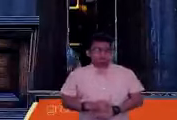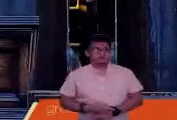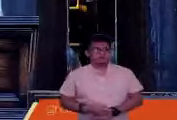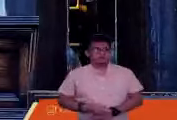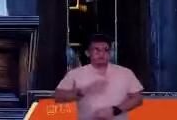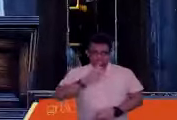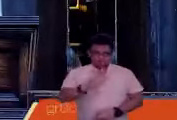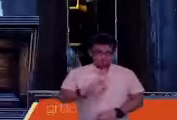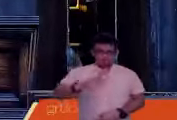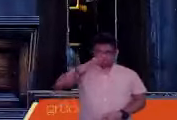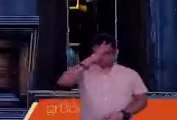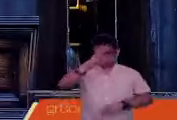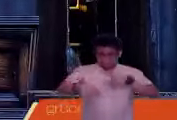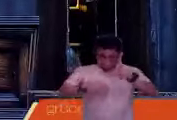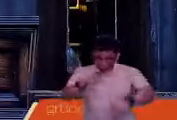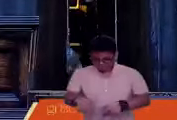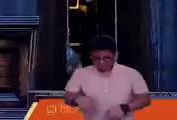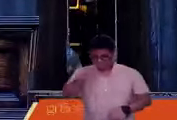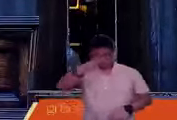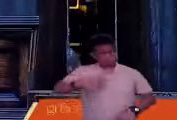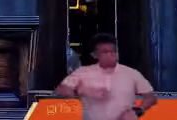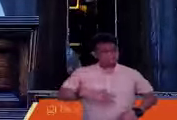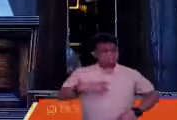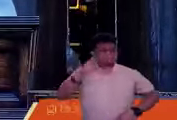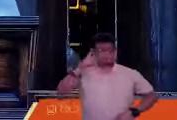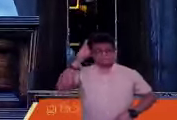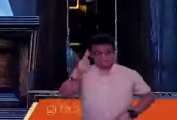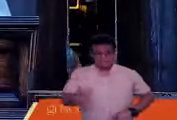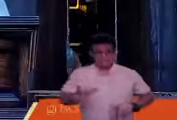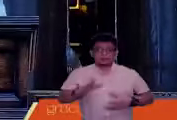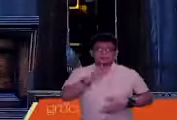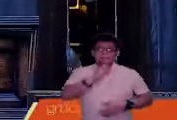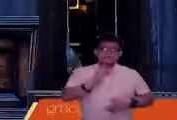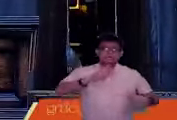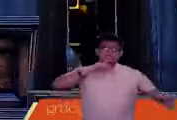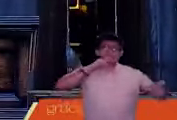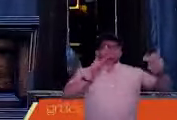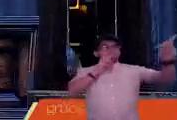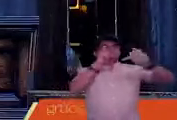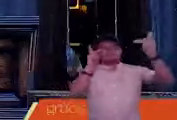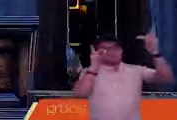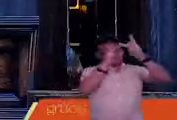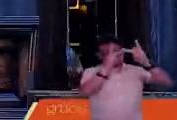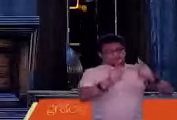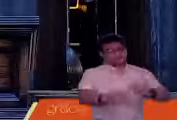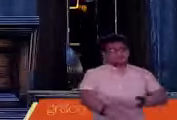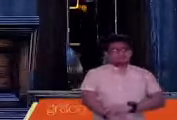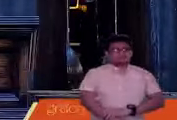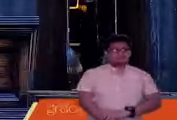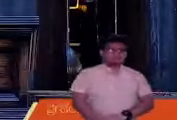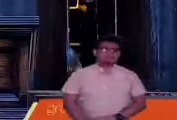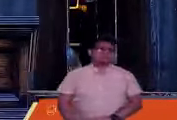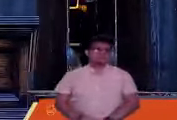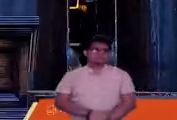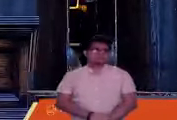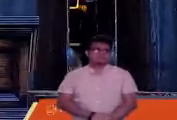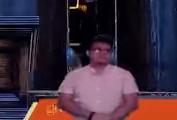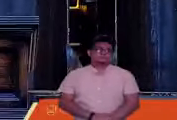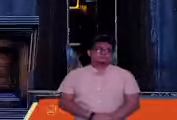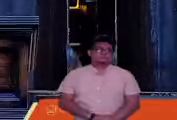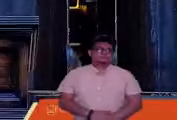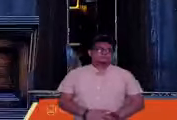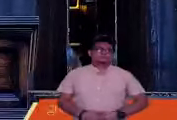perfect, thoroughly furnished unto all good works. In fact, the Bible also states in John chapter 1